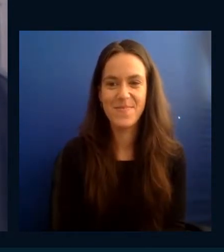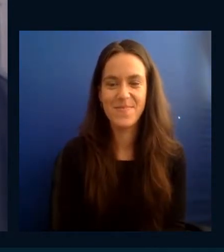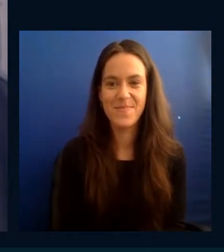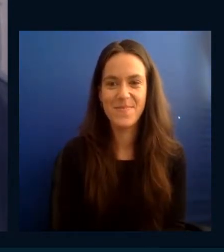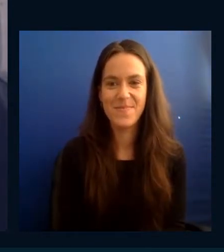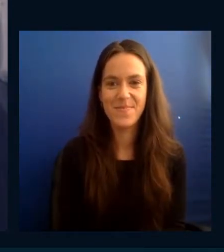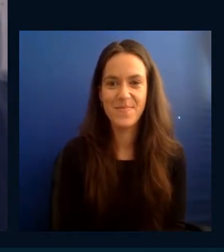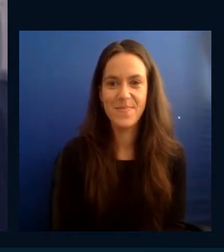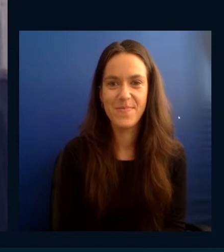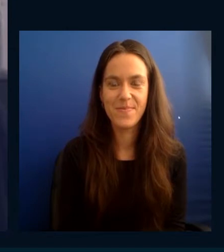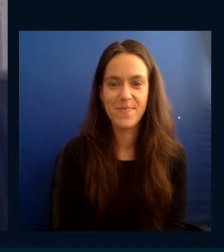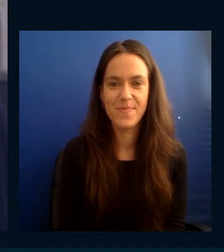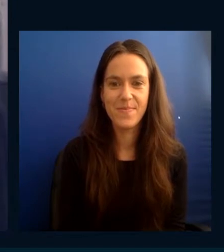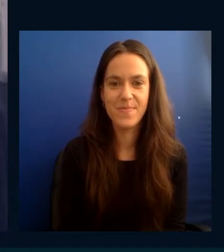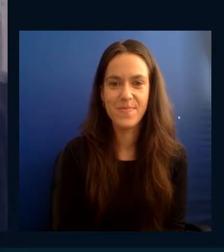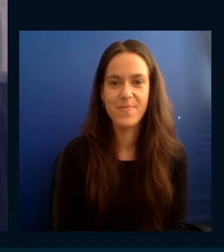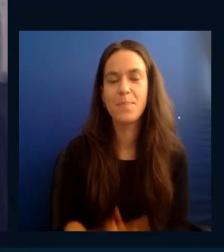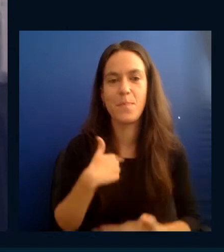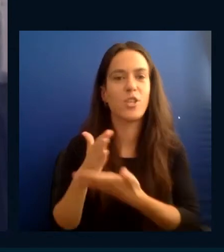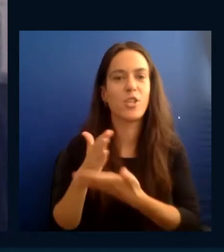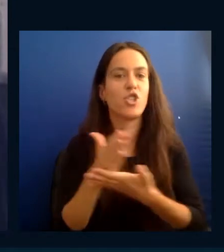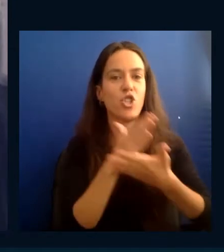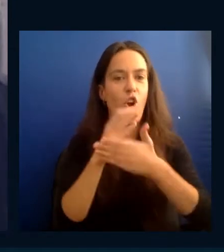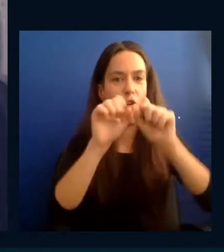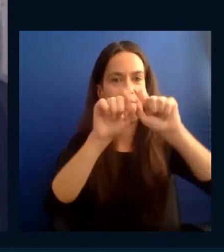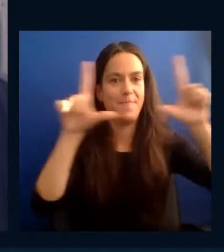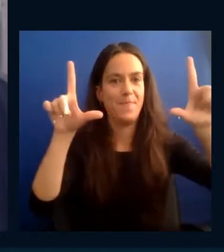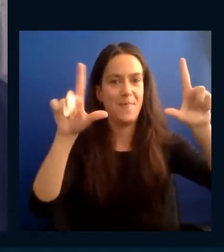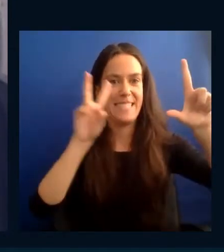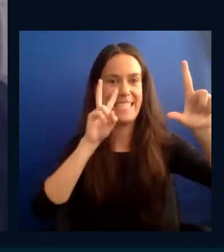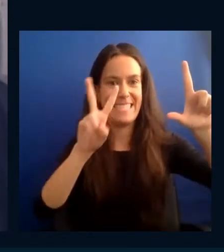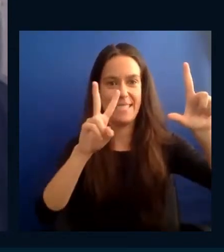So I'm going to go ahead and share my screen.